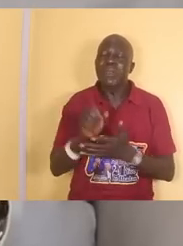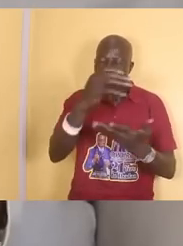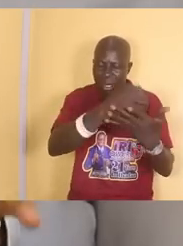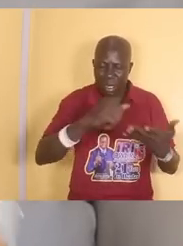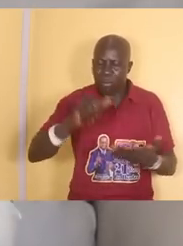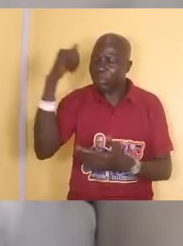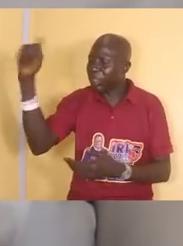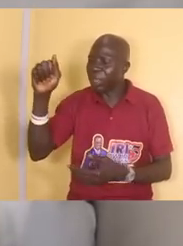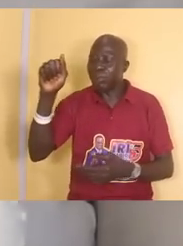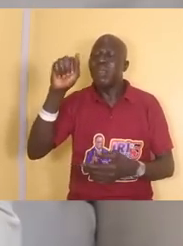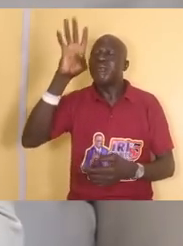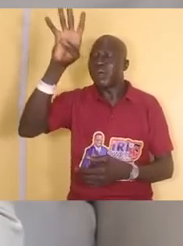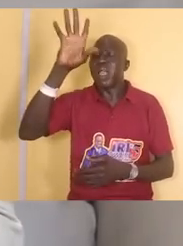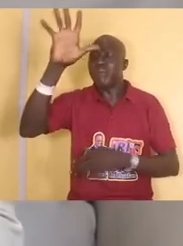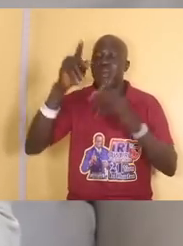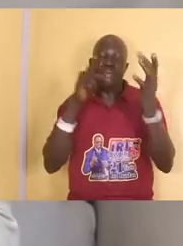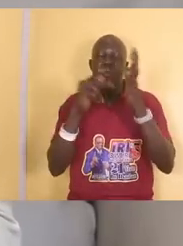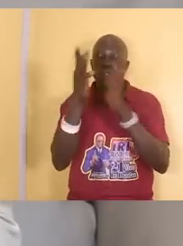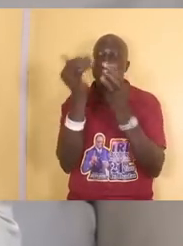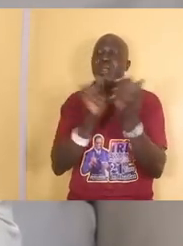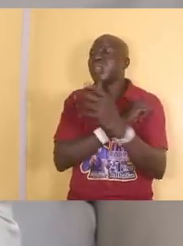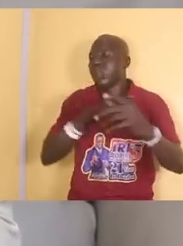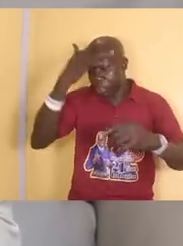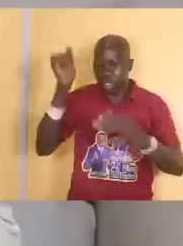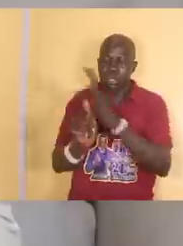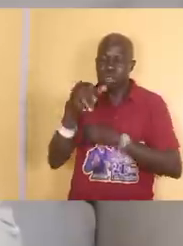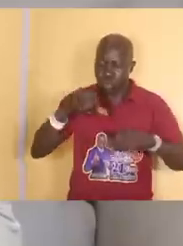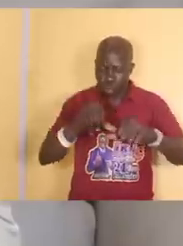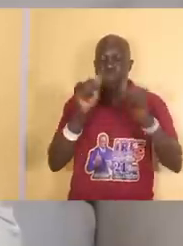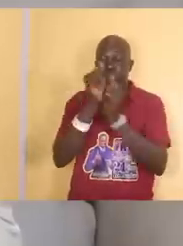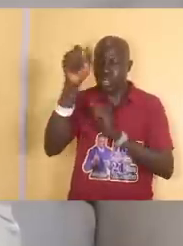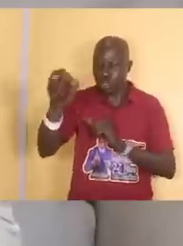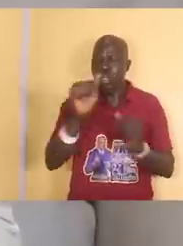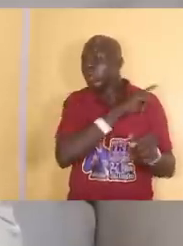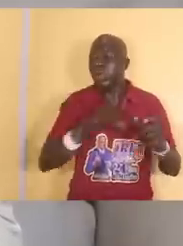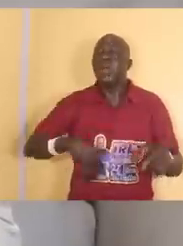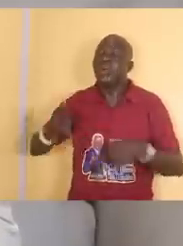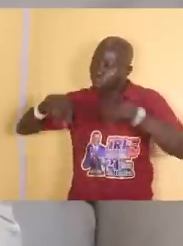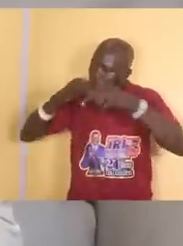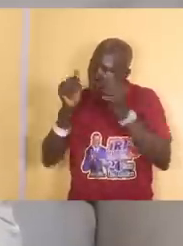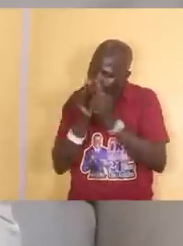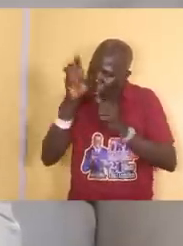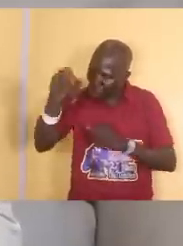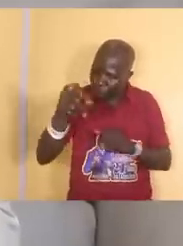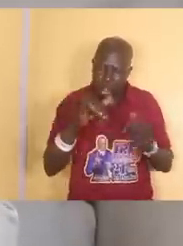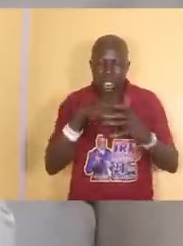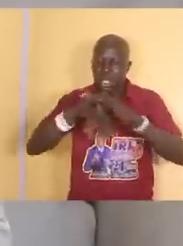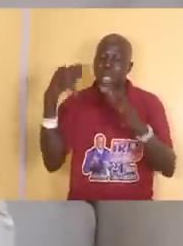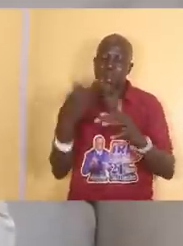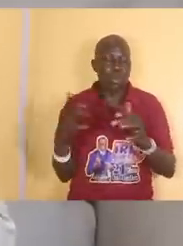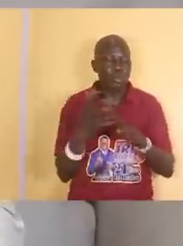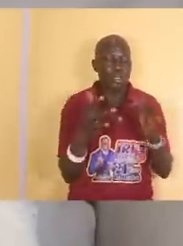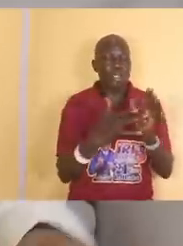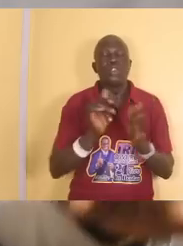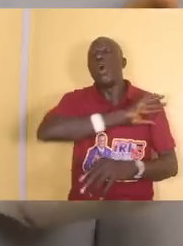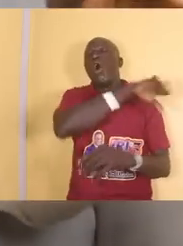that will bring out the fear. Because God will go with you. The Lord will go with you. In the name